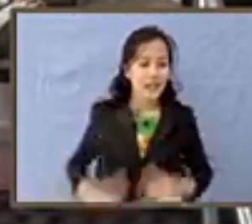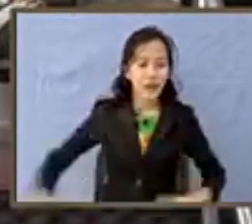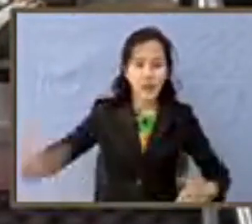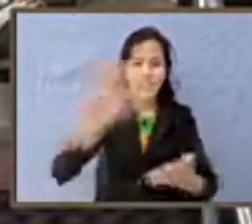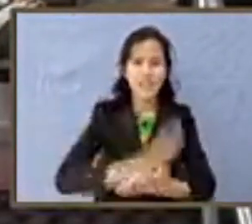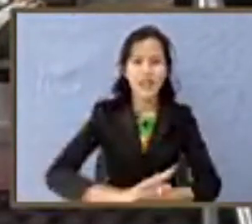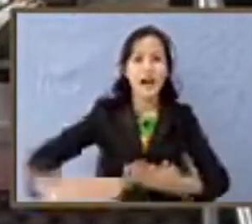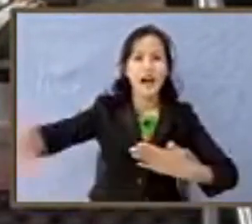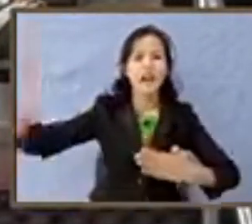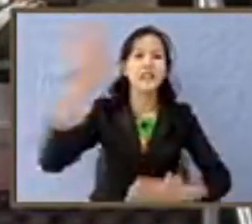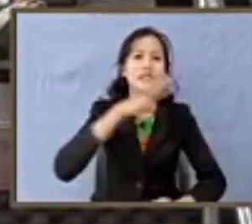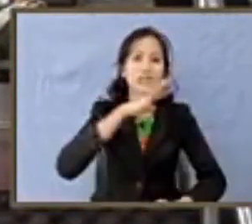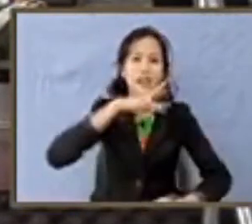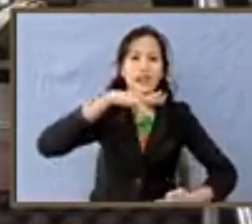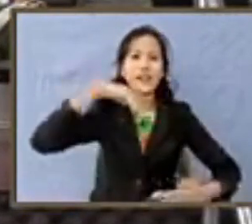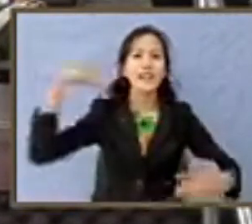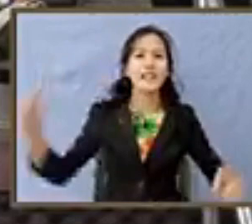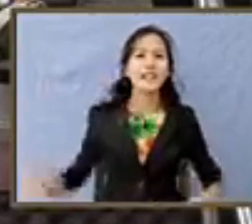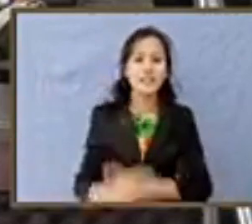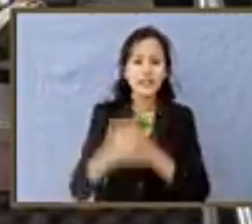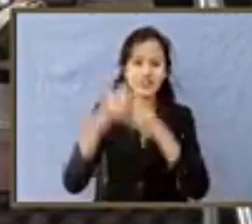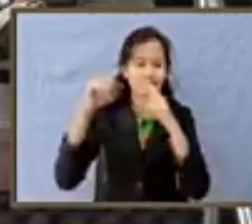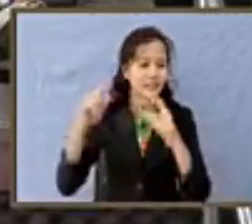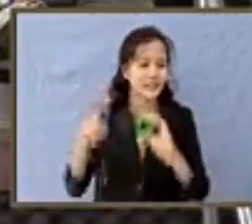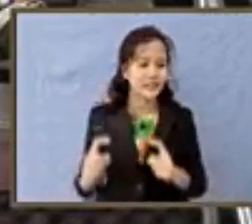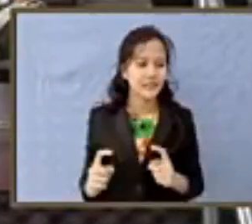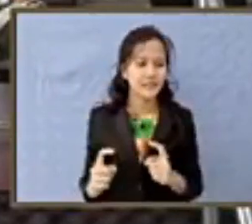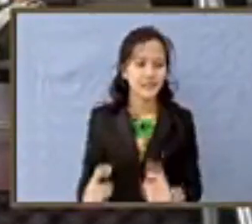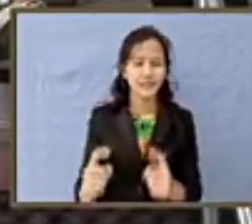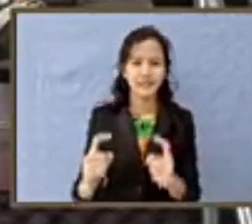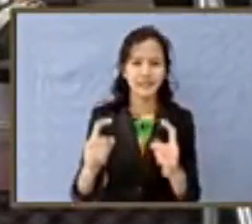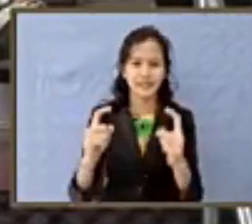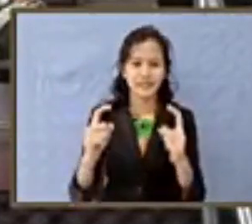and hath cleansed every stain.